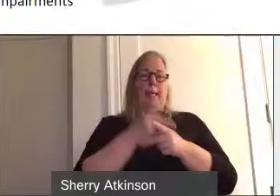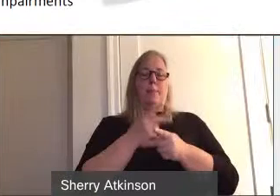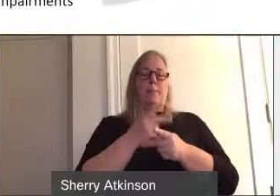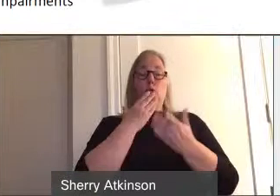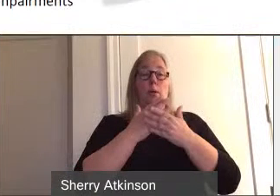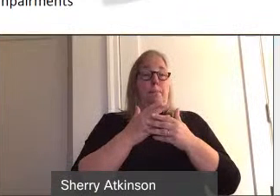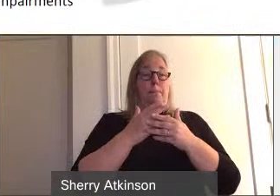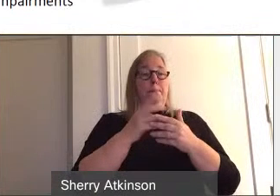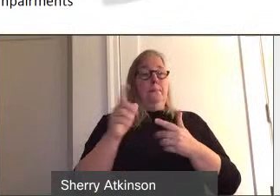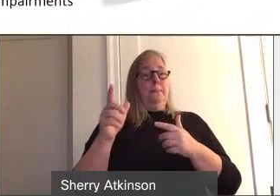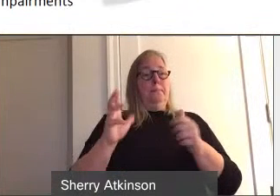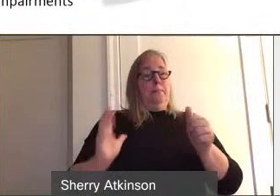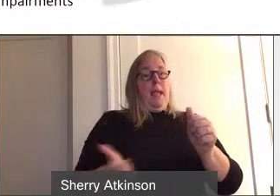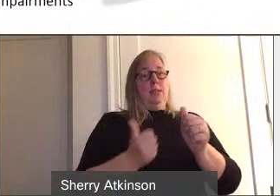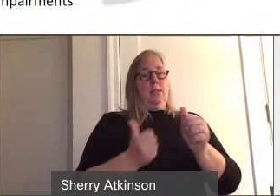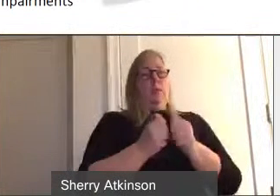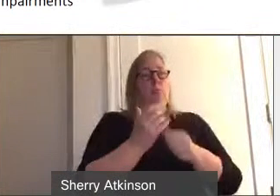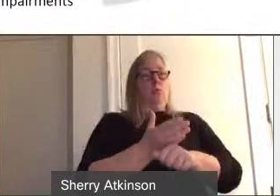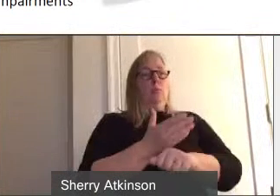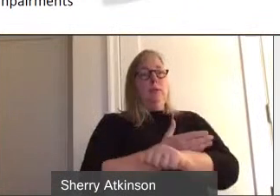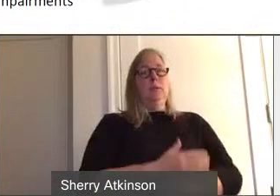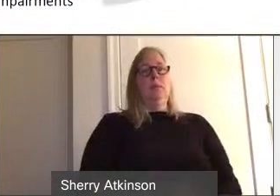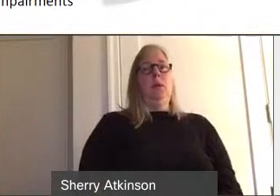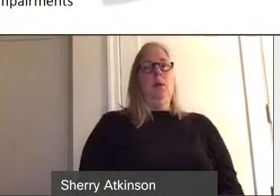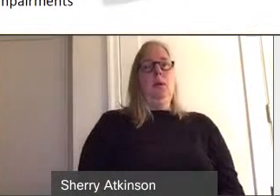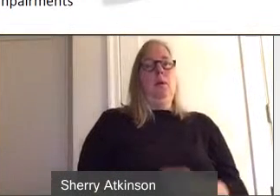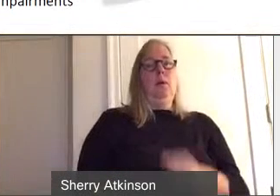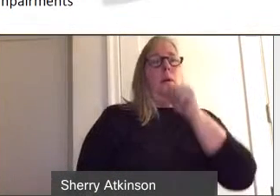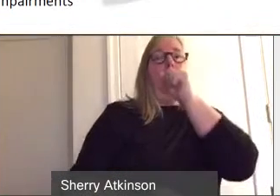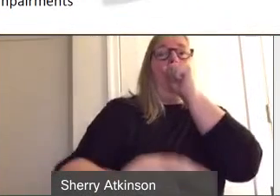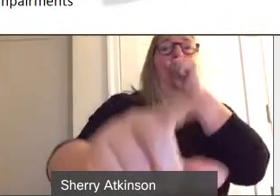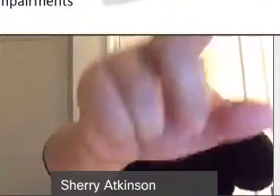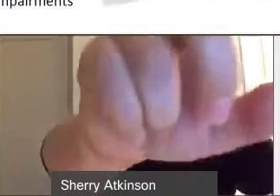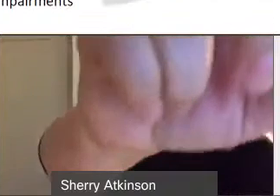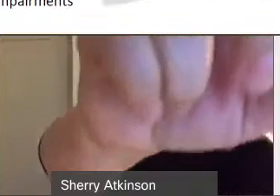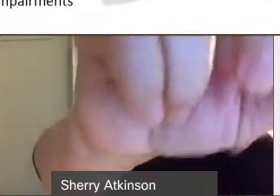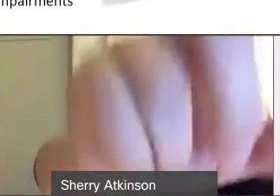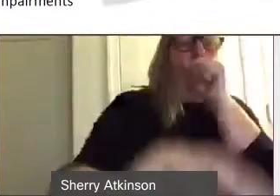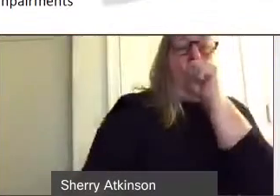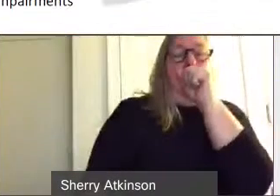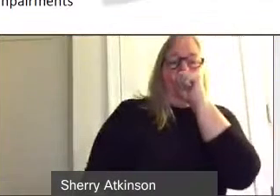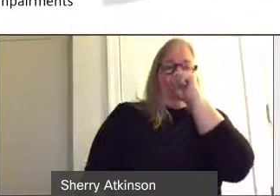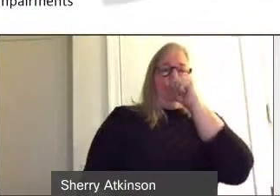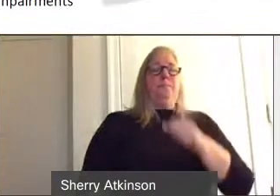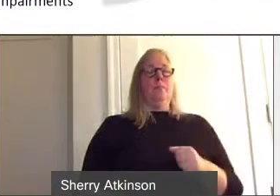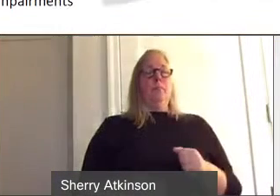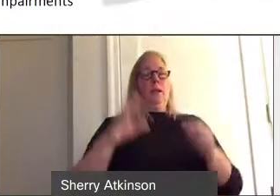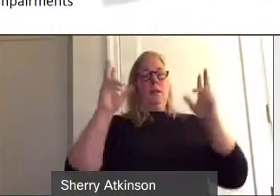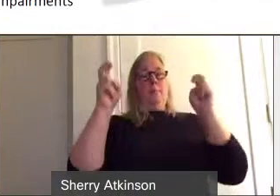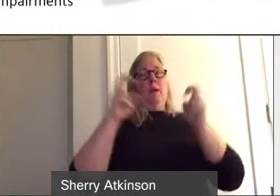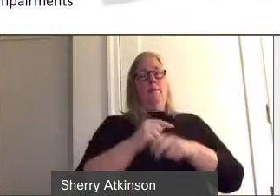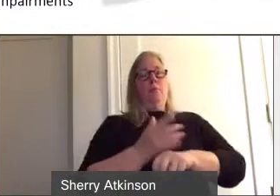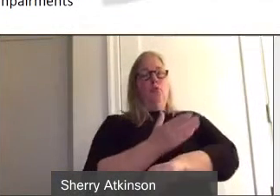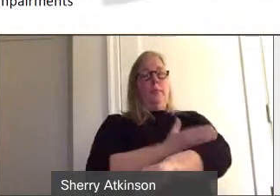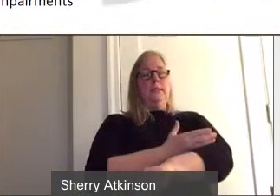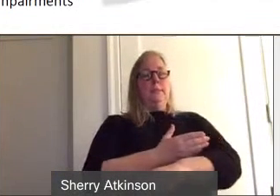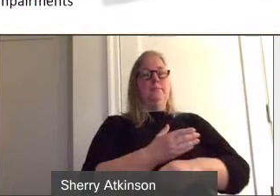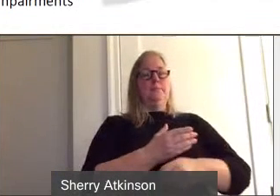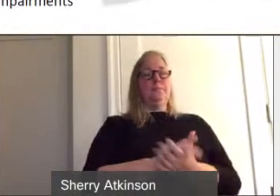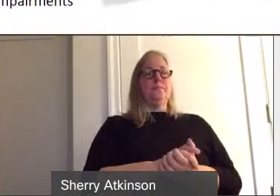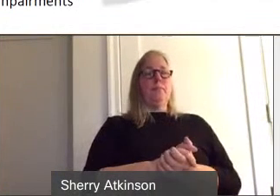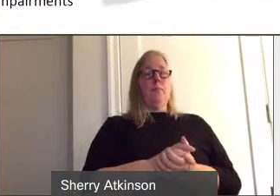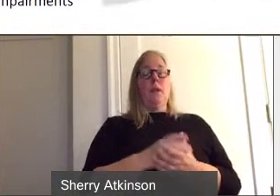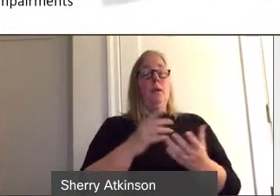On the topic of improvements and what we can do without large capital dollars, and what we have been doing in the last